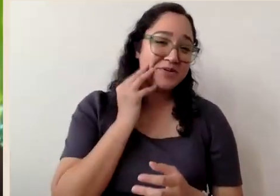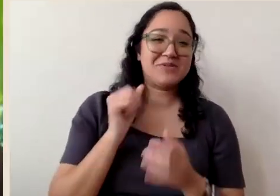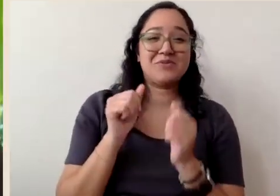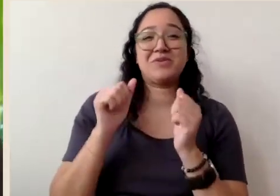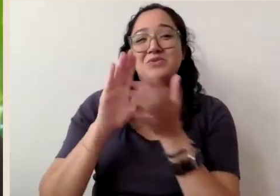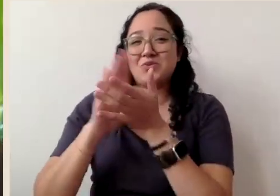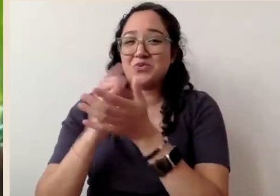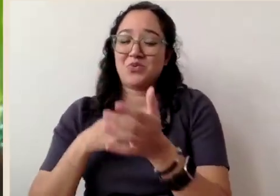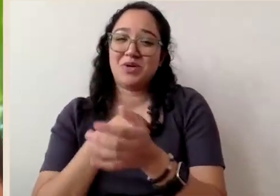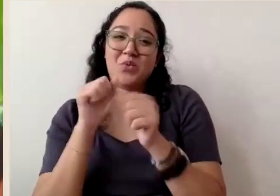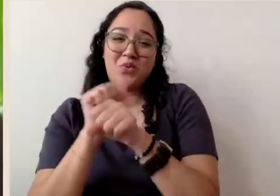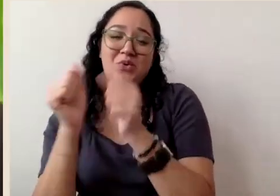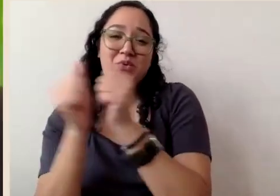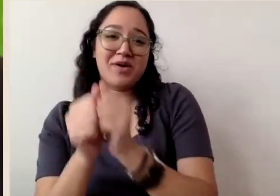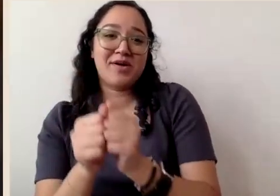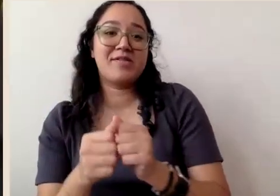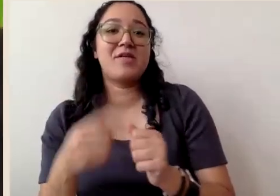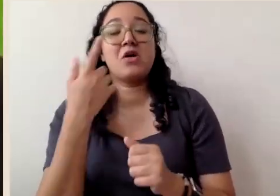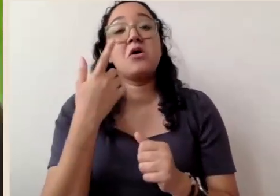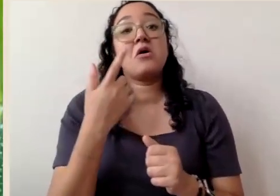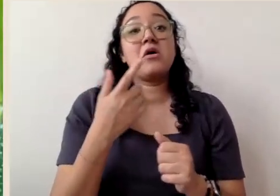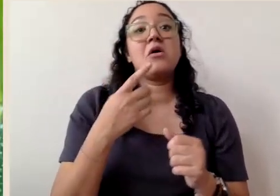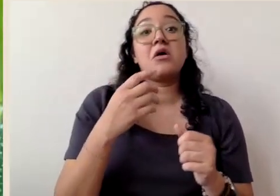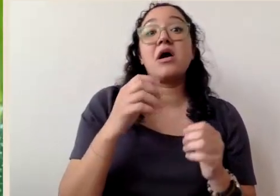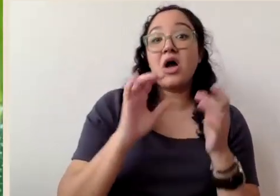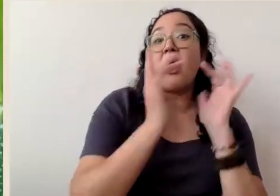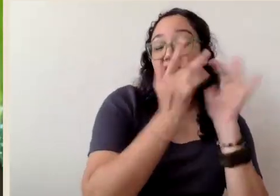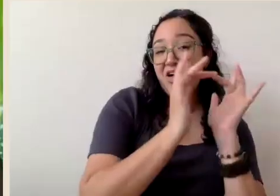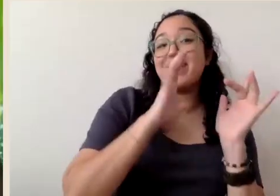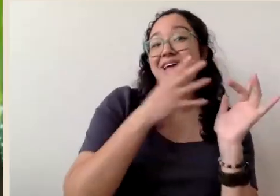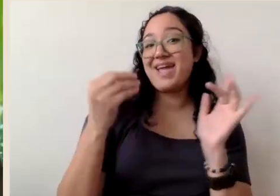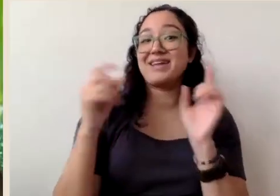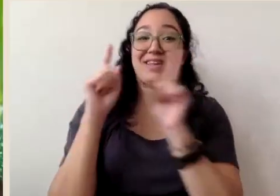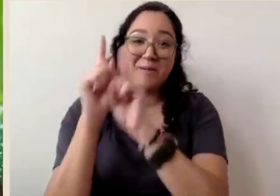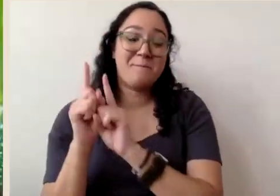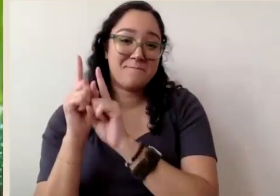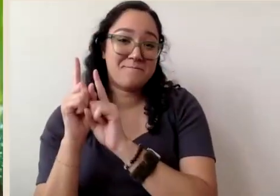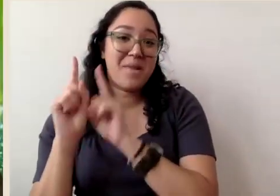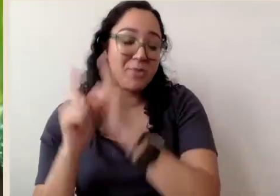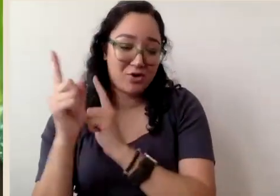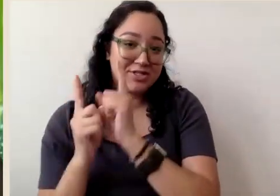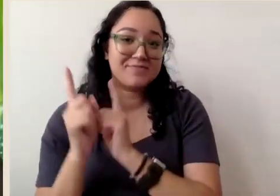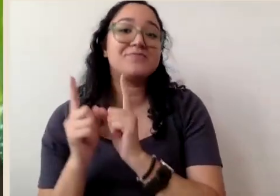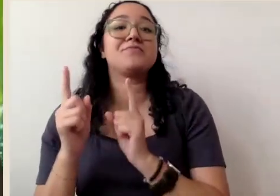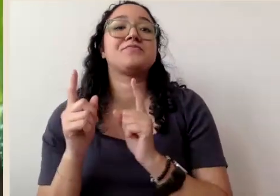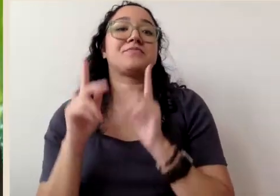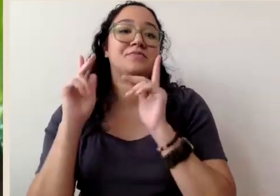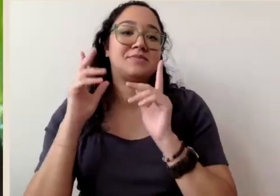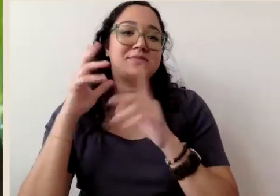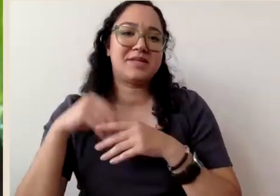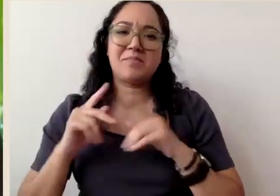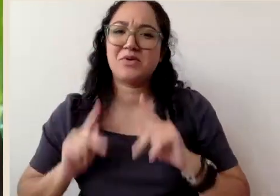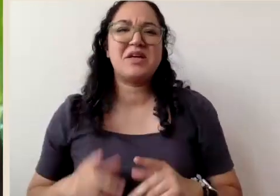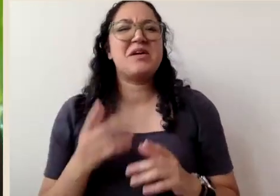um, whether hybrid training has been very successful. We do hybrid training. In-person training has been very successful, but they haven't